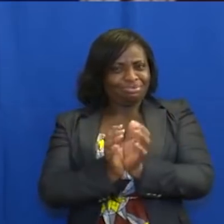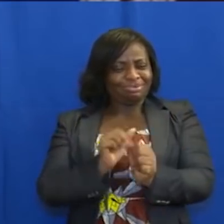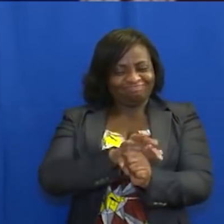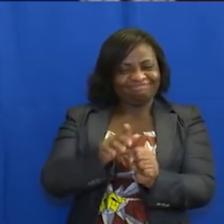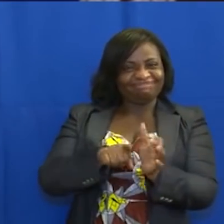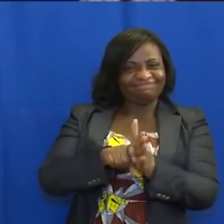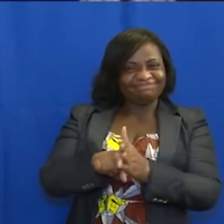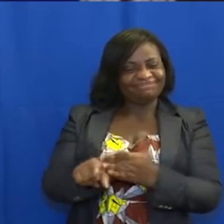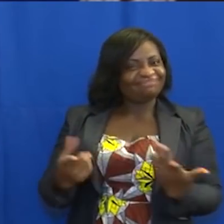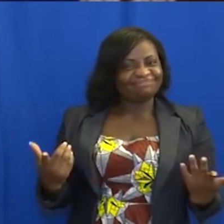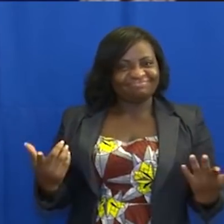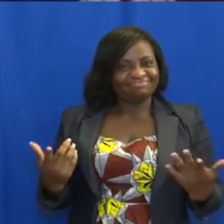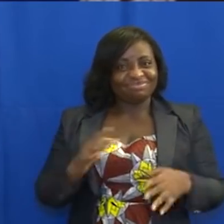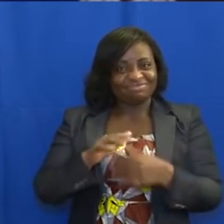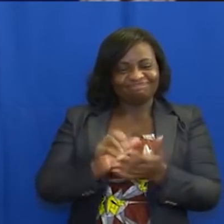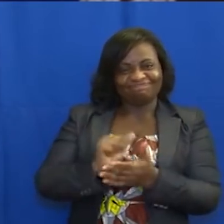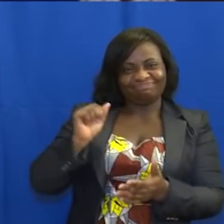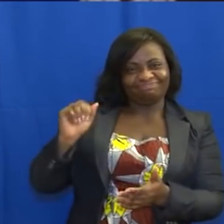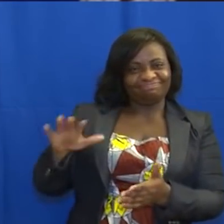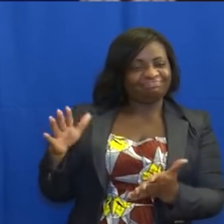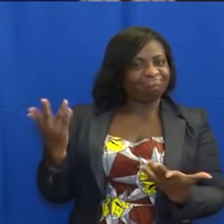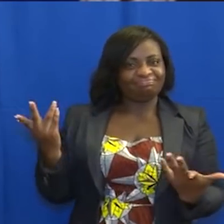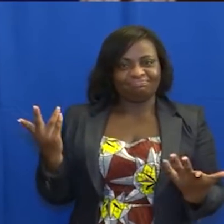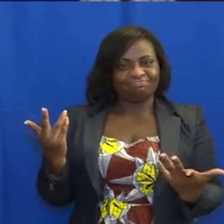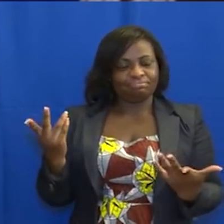of COVID-19 being the main reason.